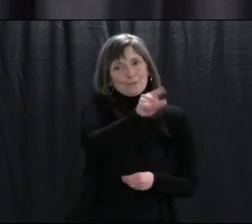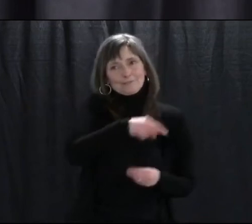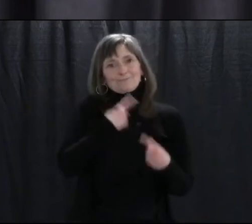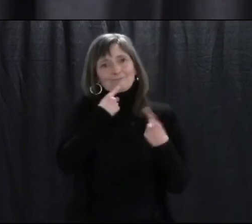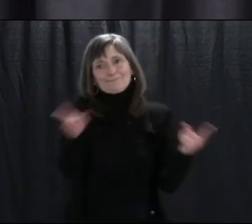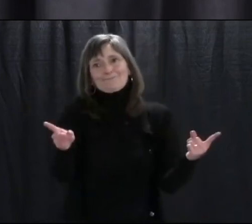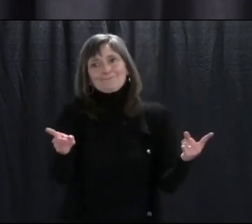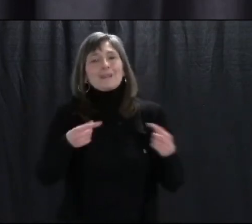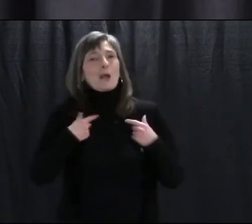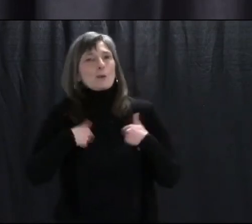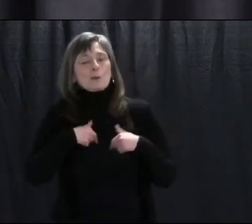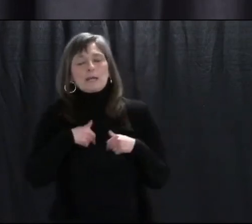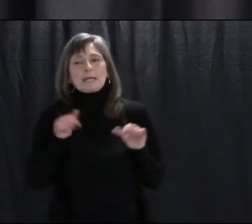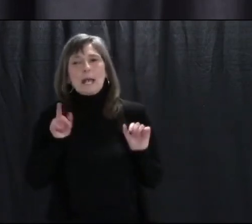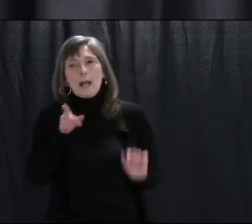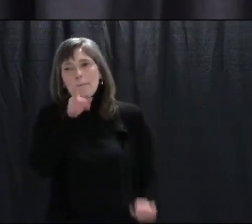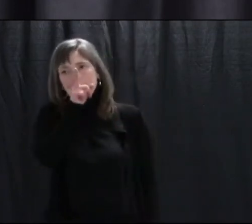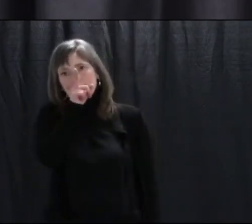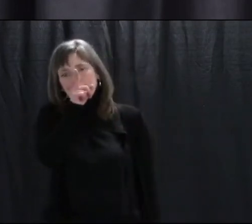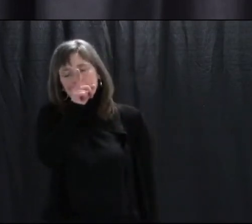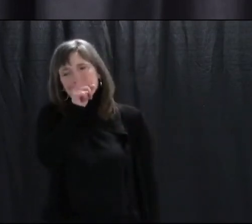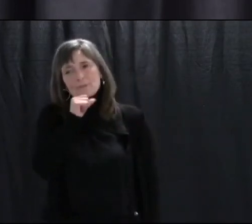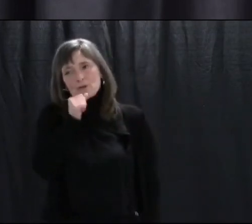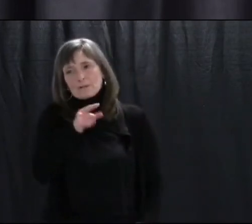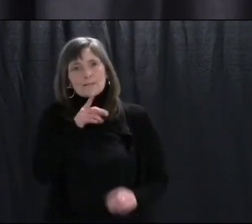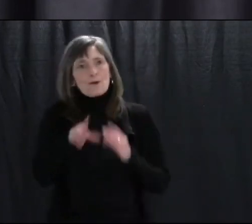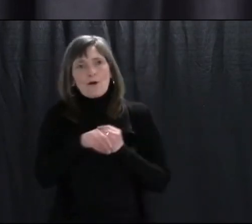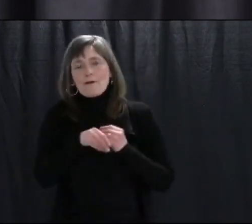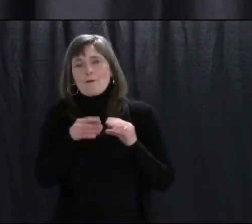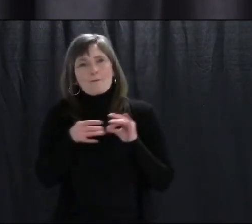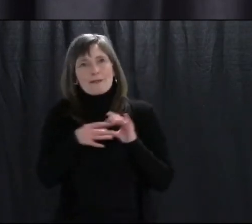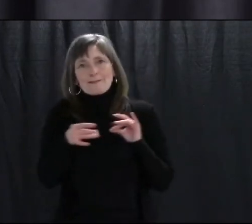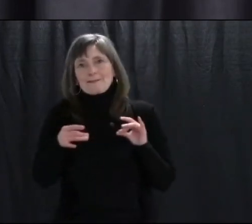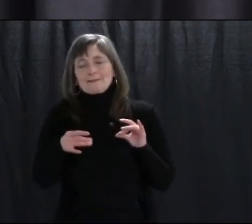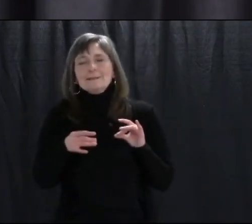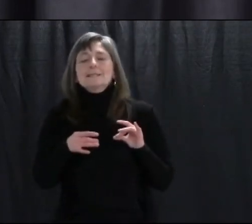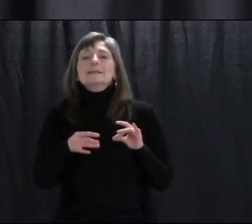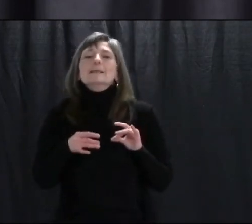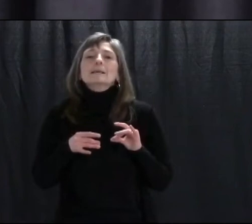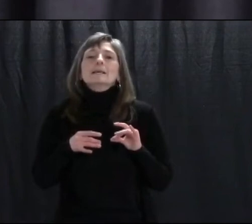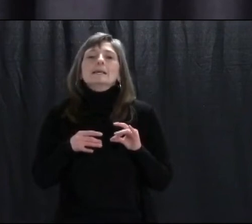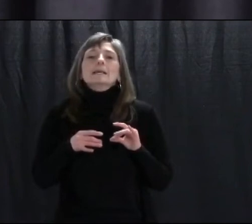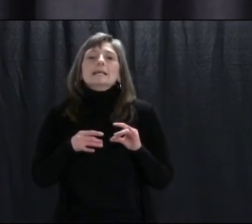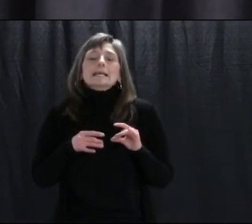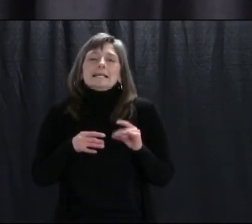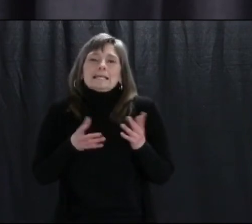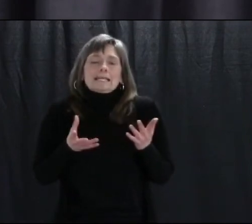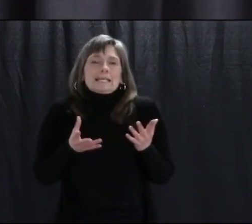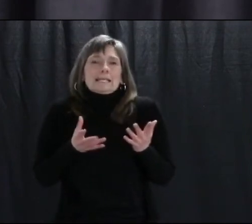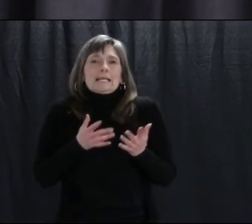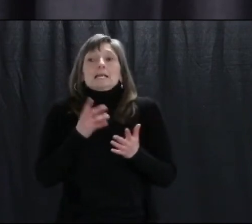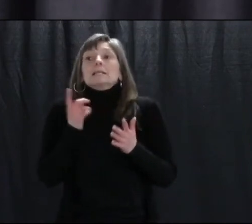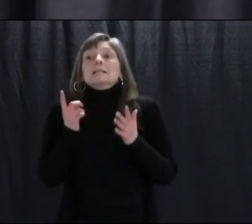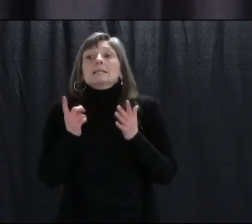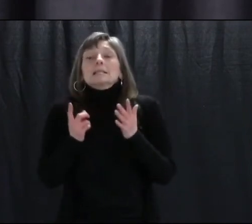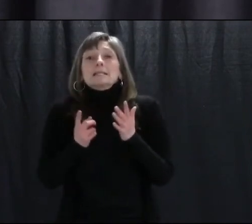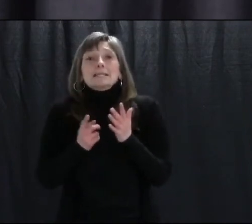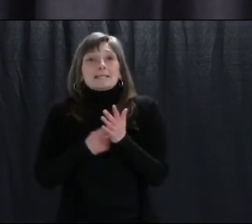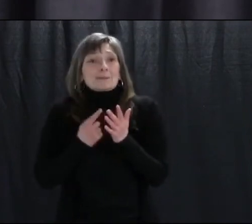we declined to comment any further. Obviously, in the situation where resources are sought to go